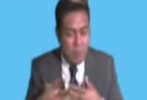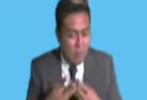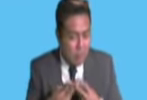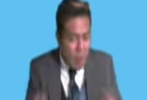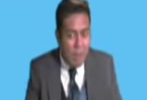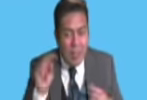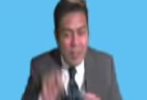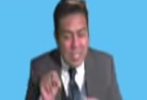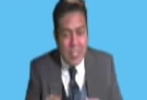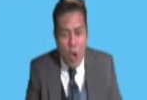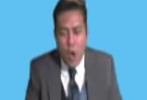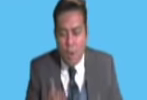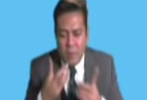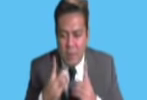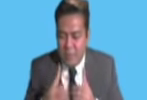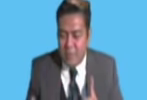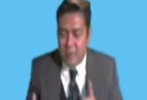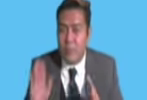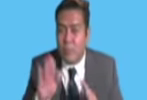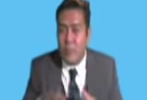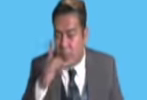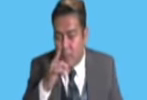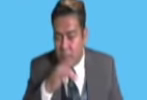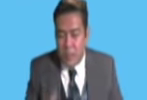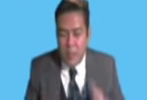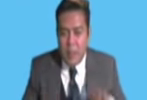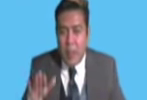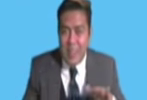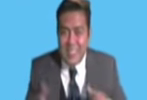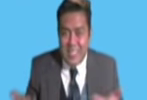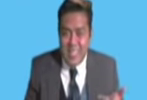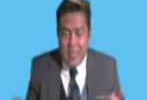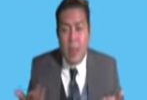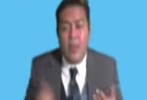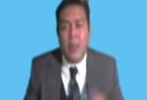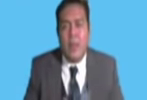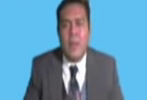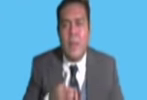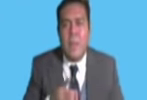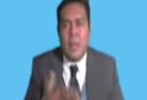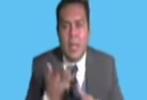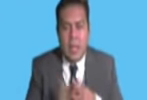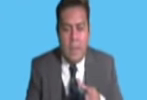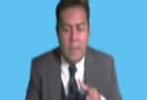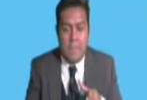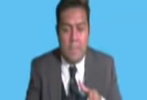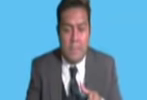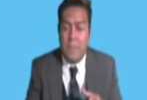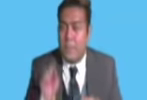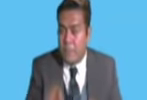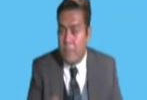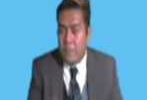needs of disadvantaged groups so to balance the developmental gap. And likewise,